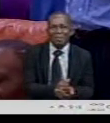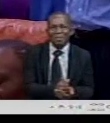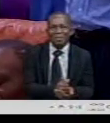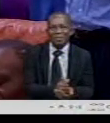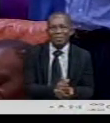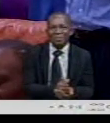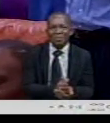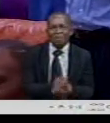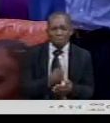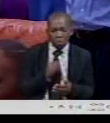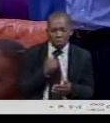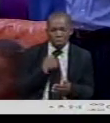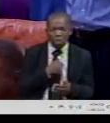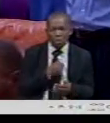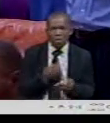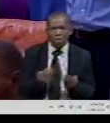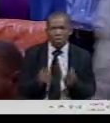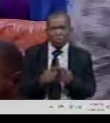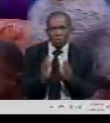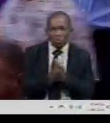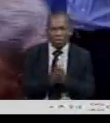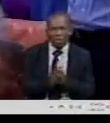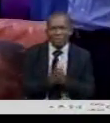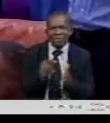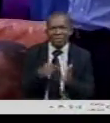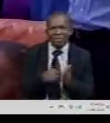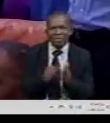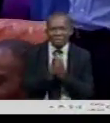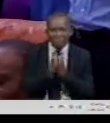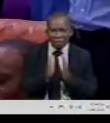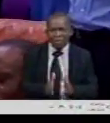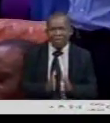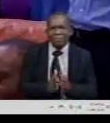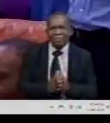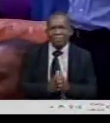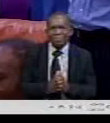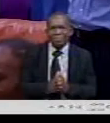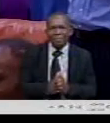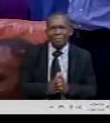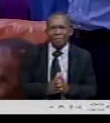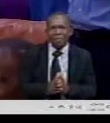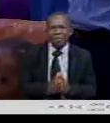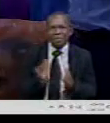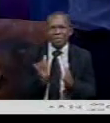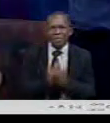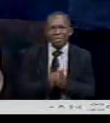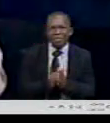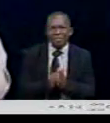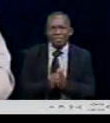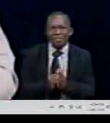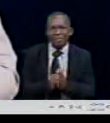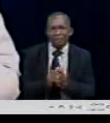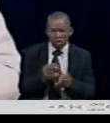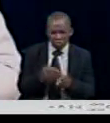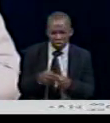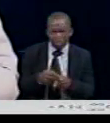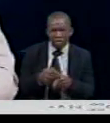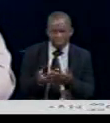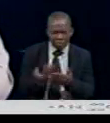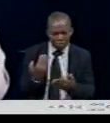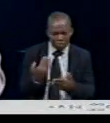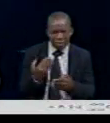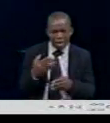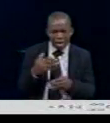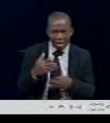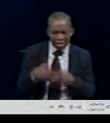Amen. We want to pray this prayer, special prayer. Shortly before and after the anointing of